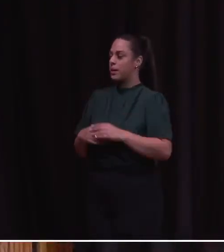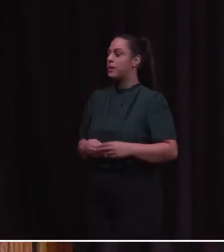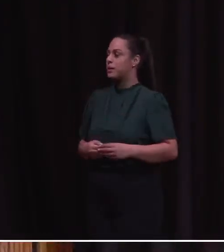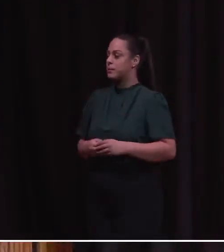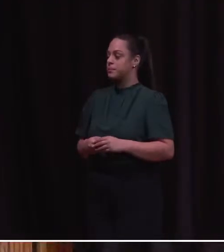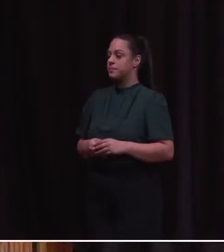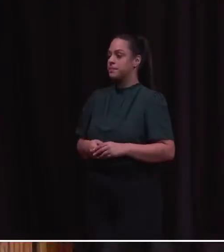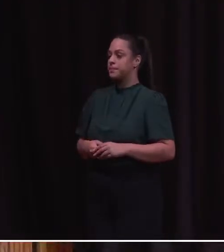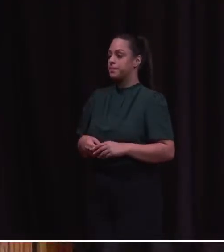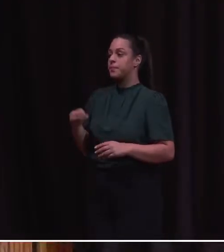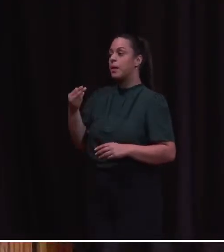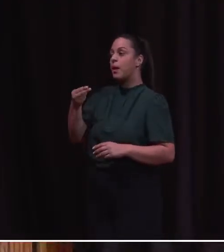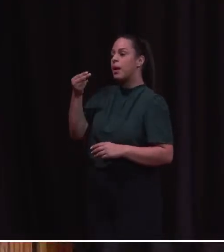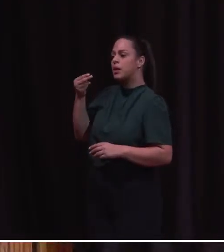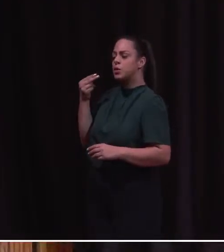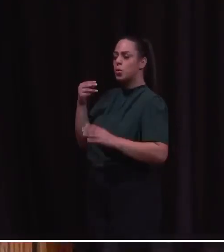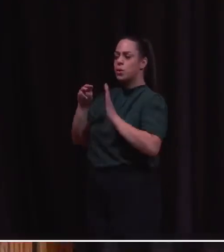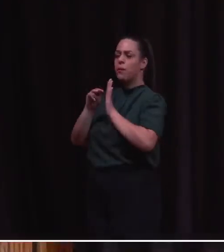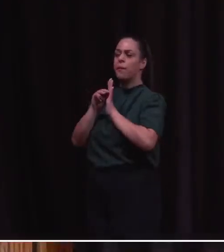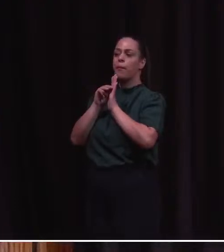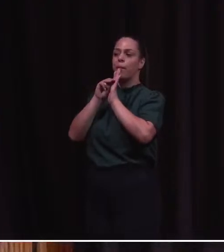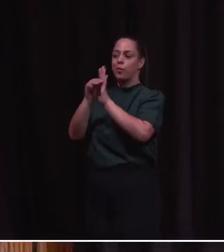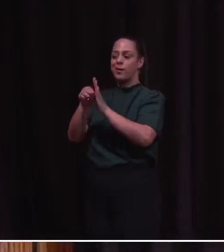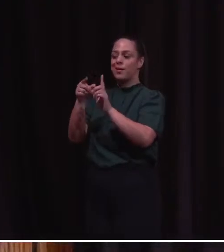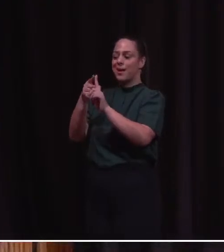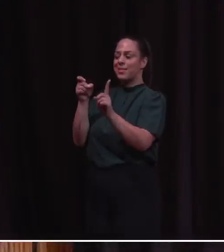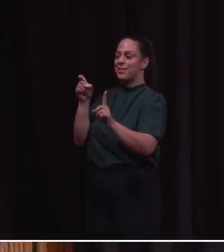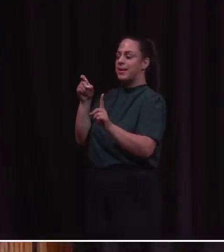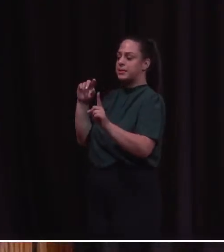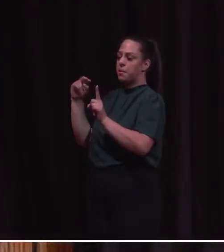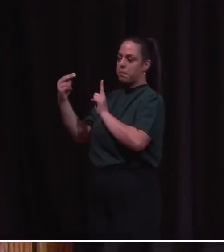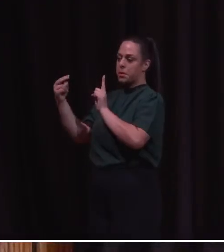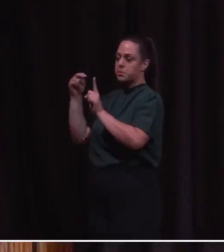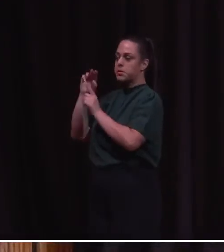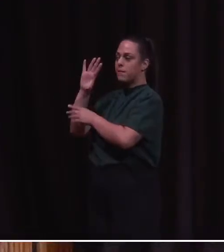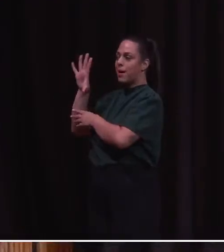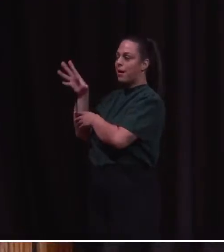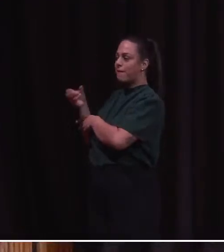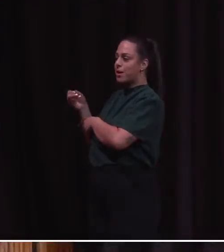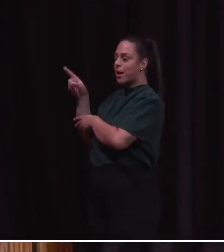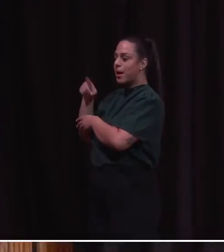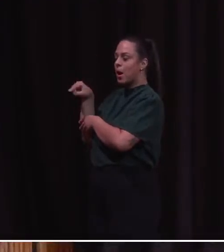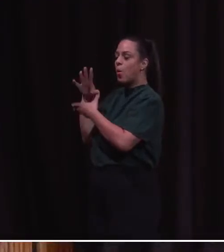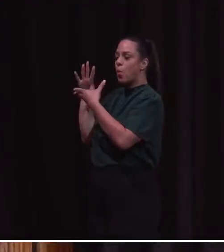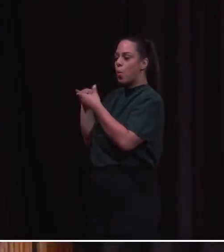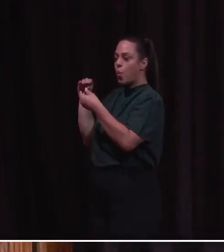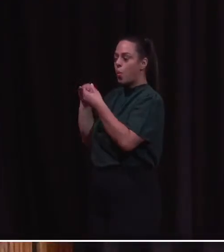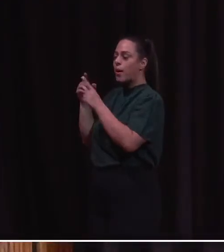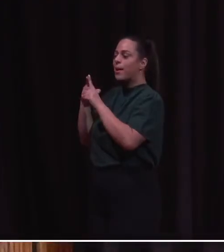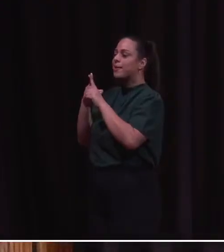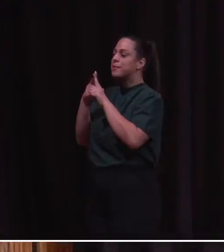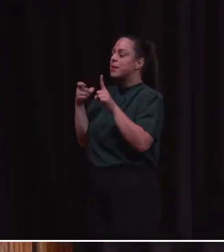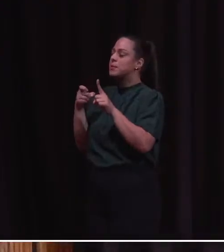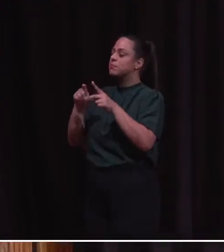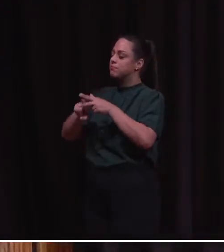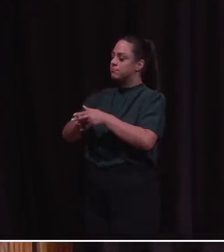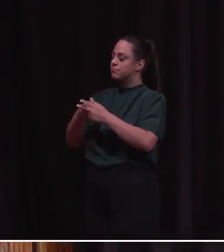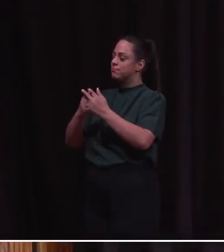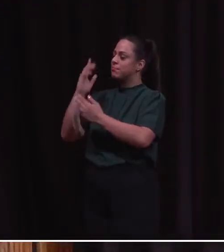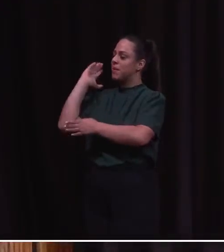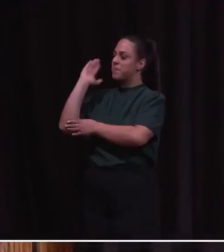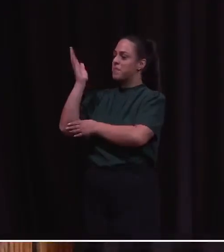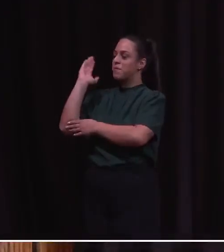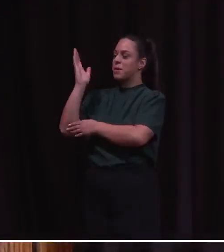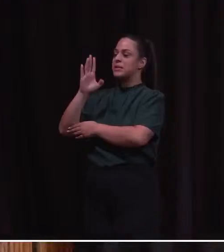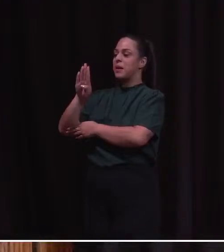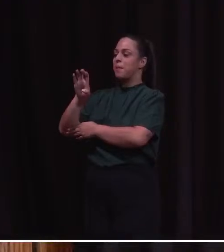recounted as if it started at the Berlin Conference of 1884. I engage with the